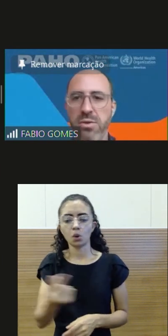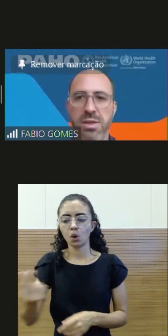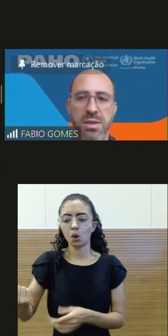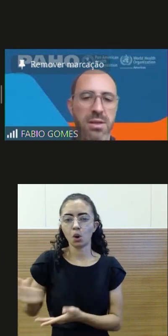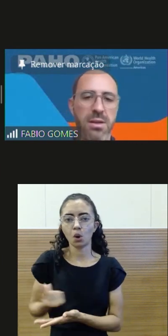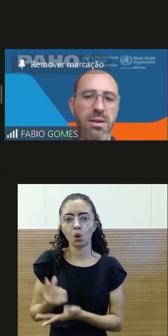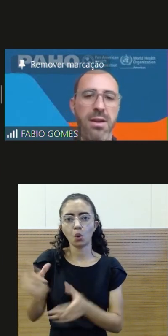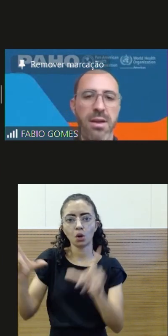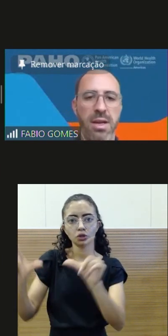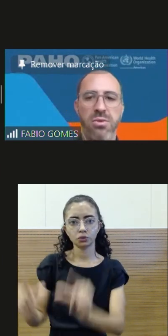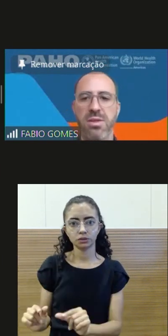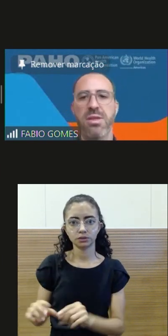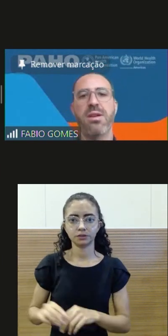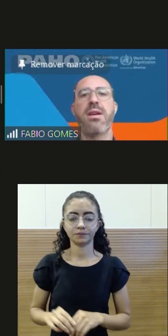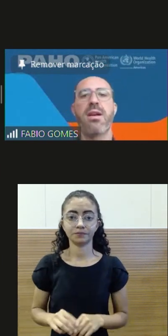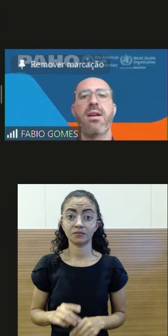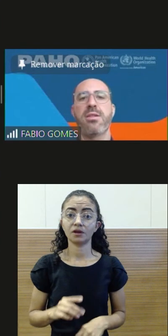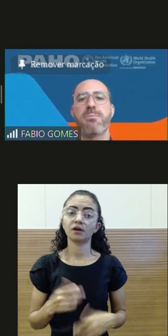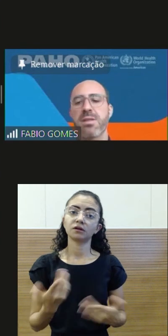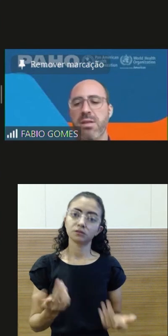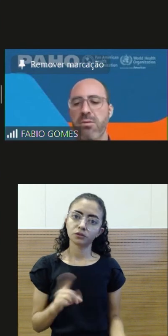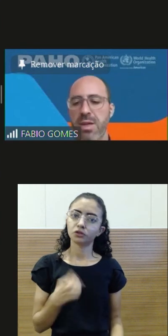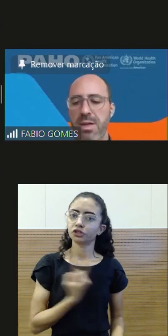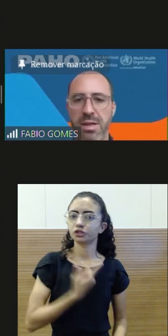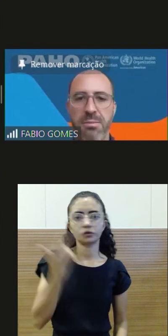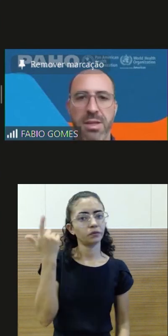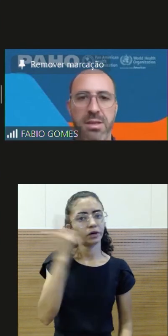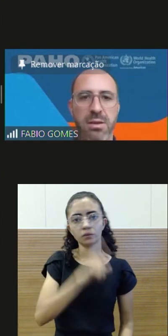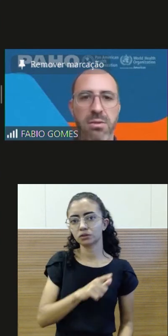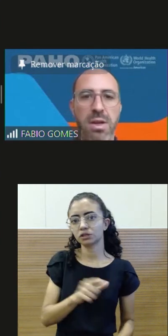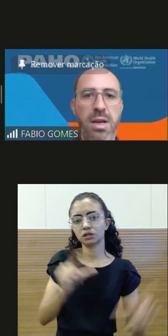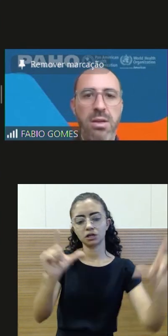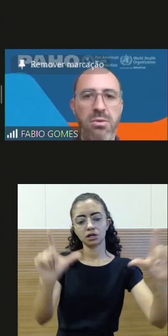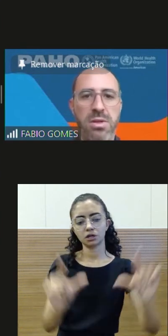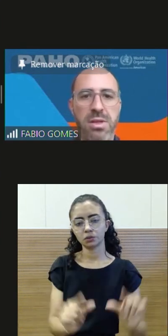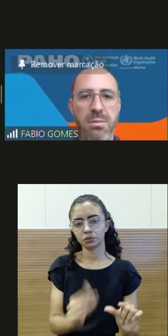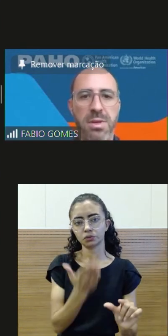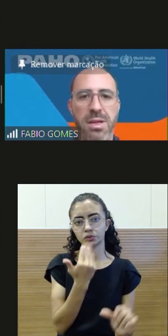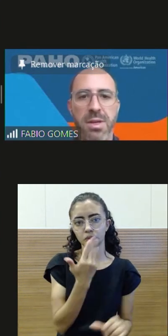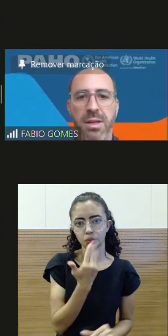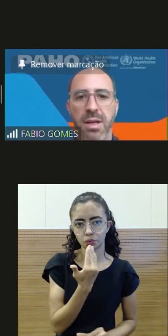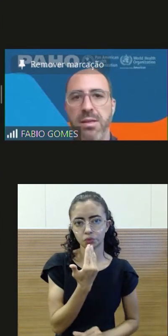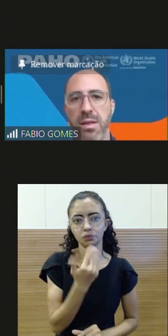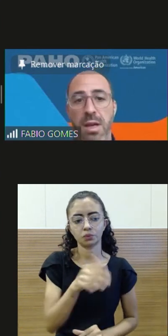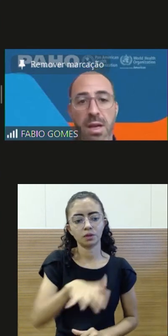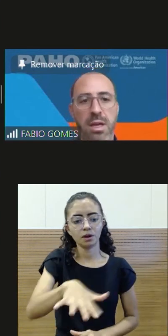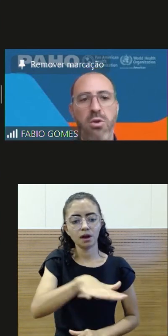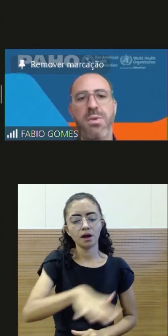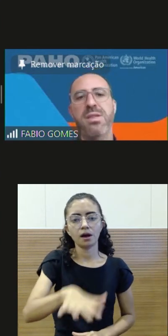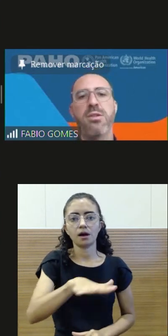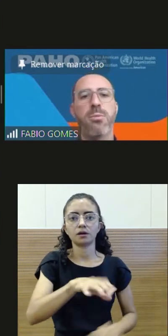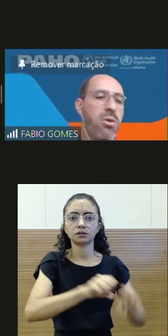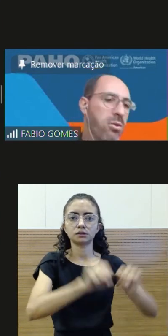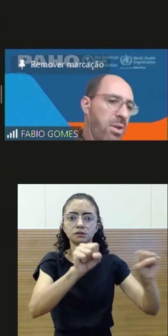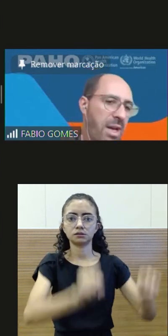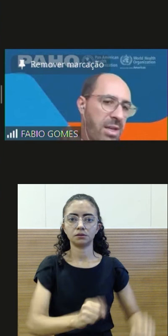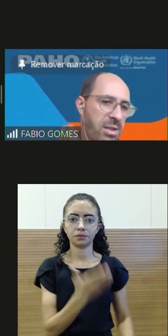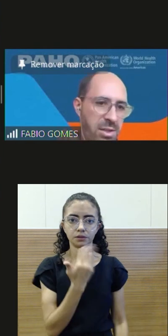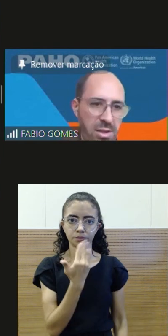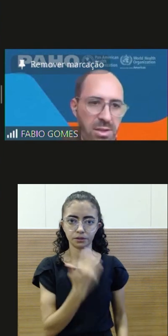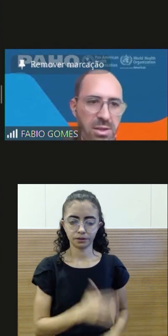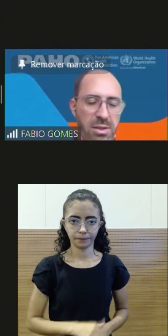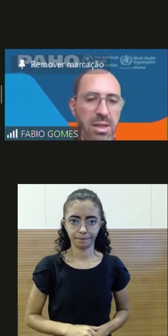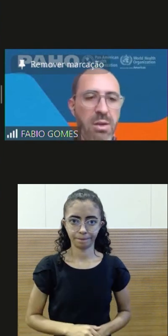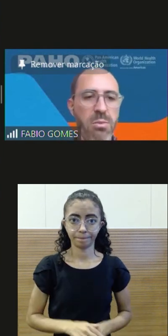the economic availability of these products, we will not be able to reduce this in our food